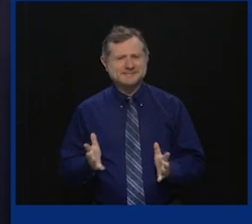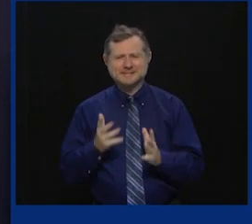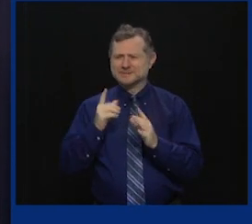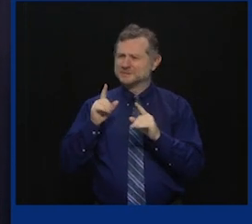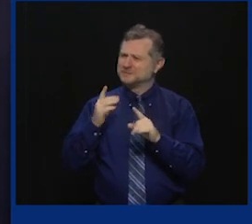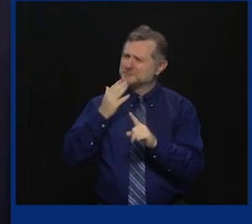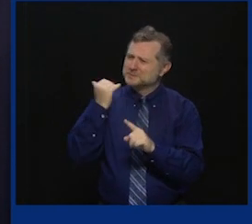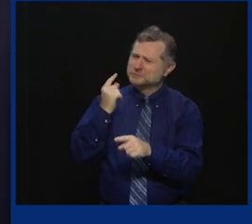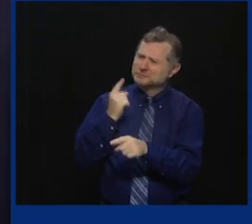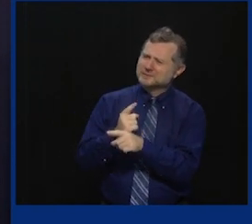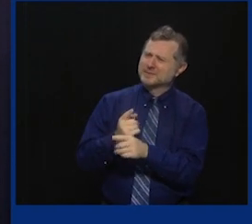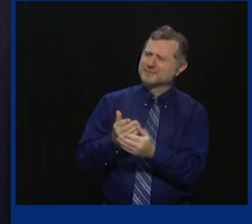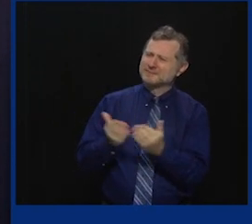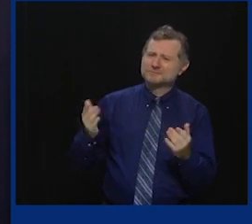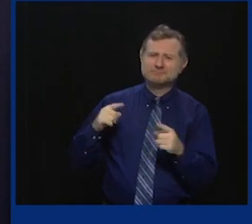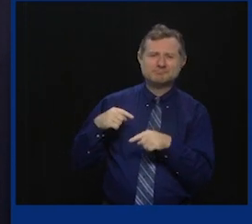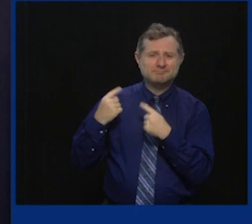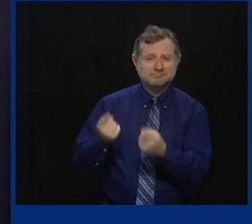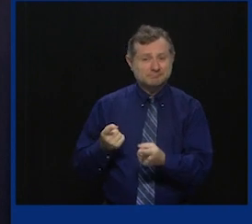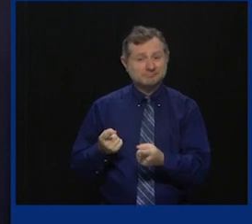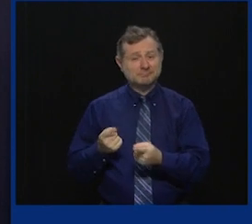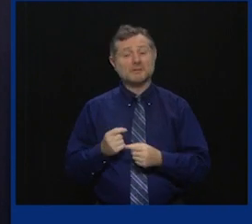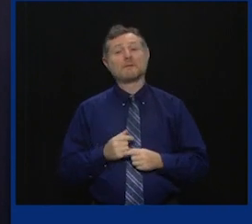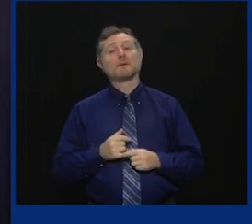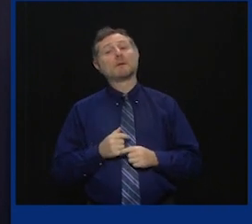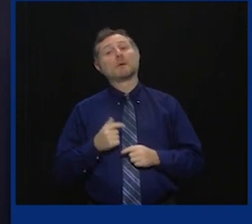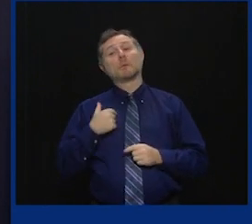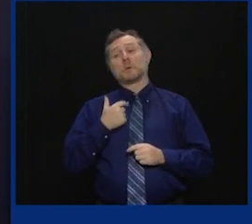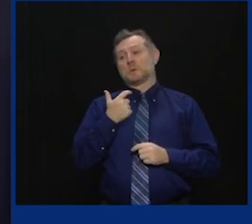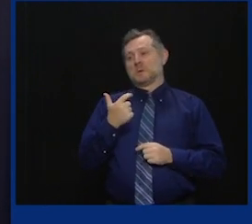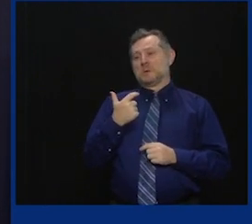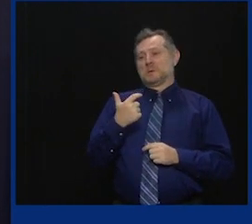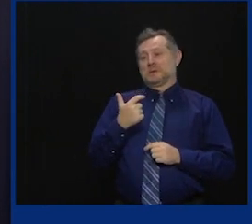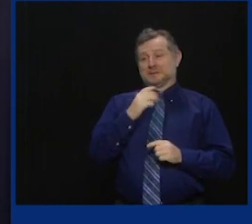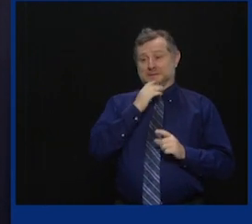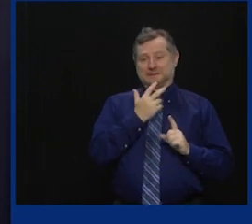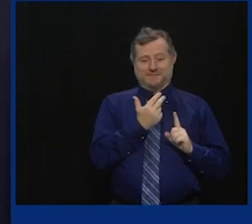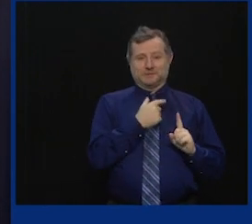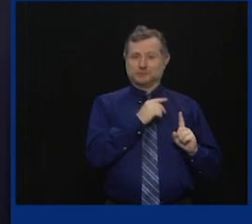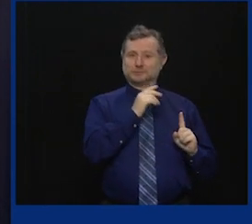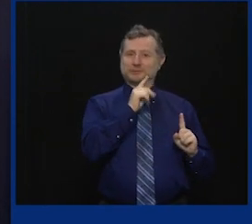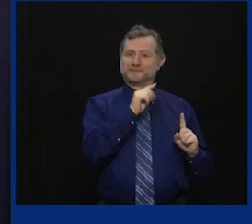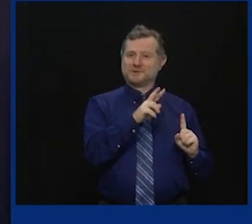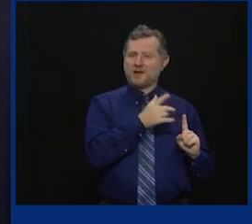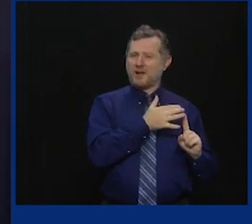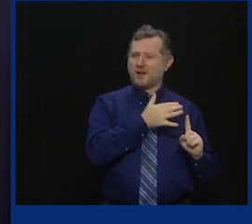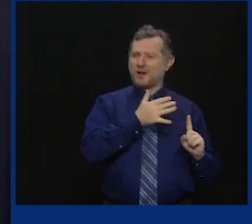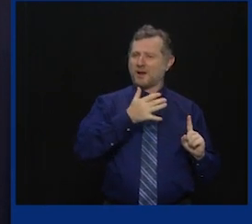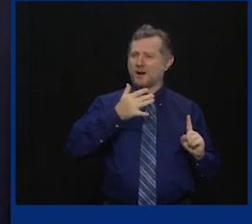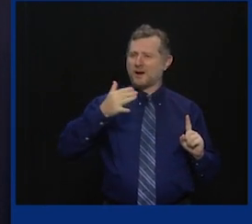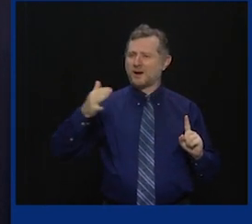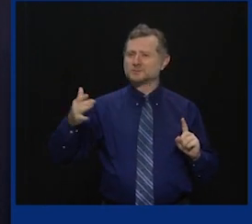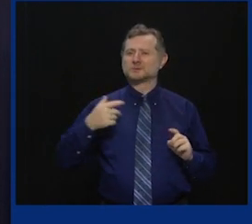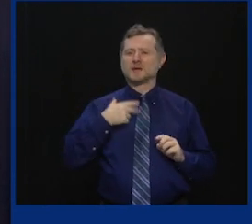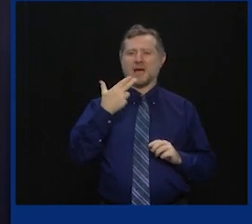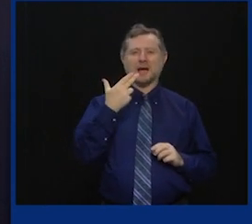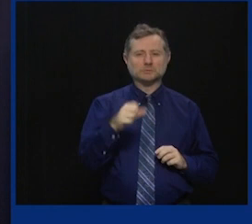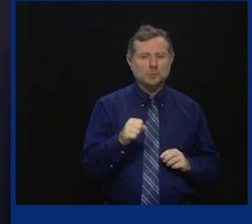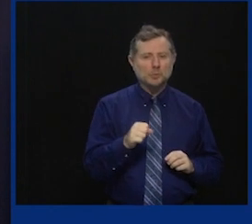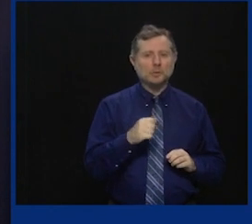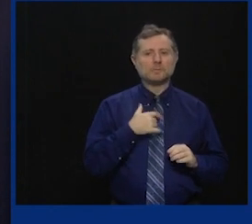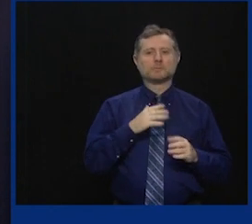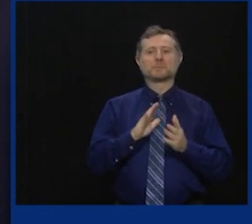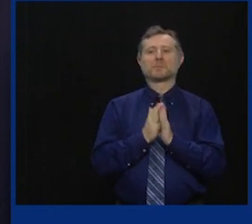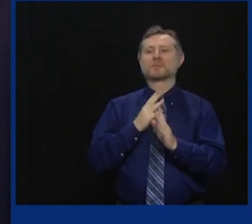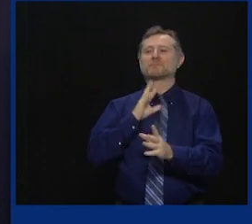all on television. I became an intern in high school for the local ACLU. And in that capacity, and don't tell my parents